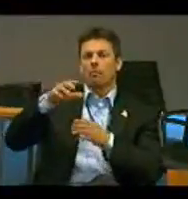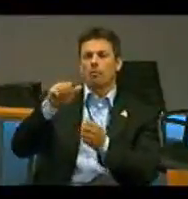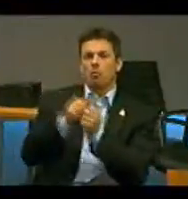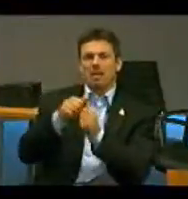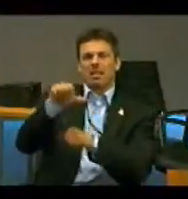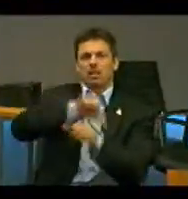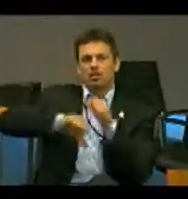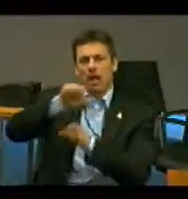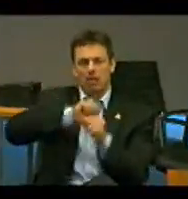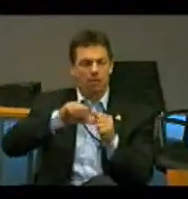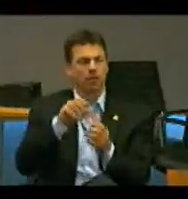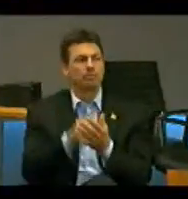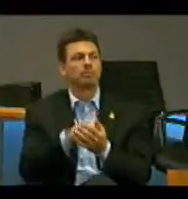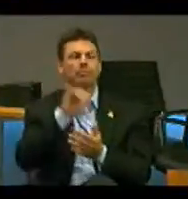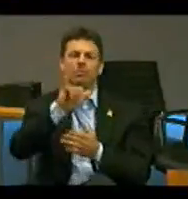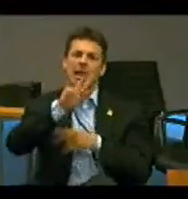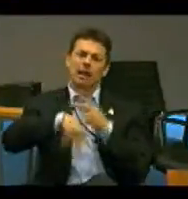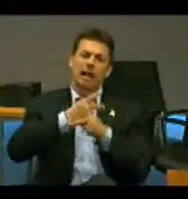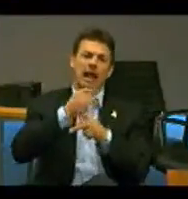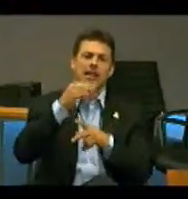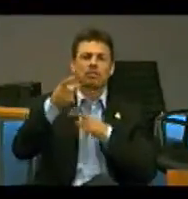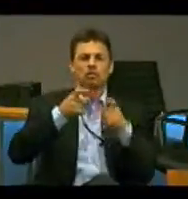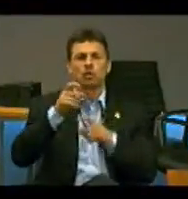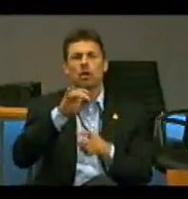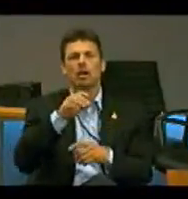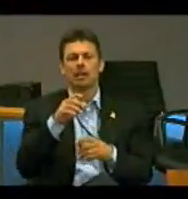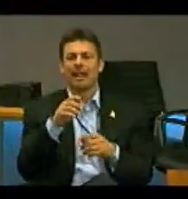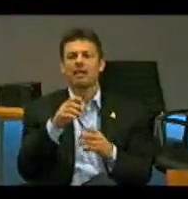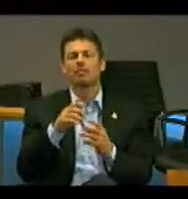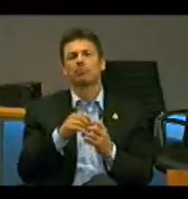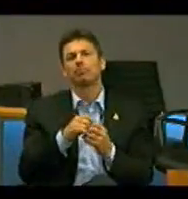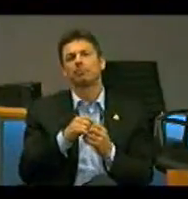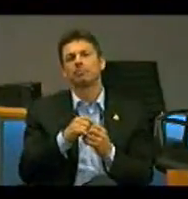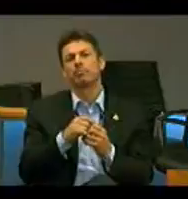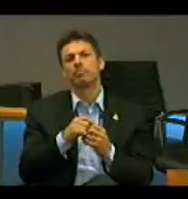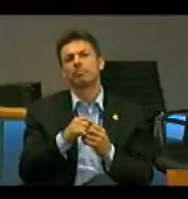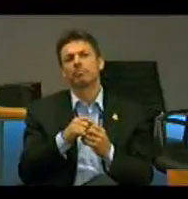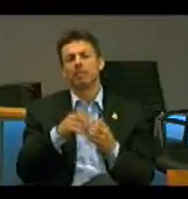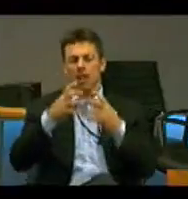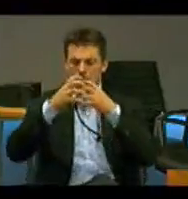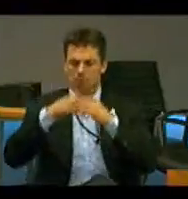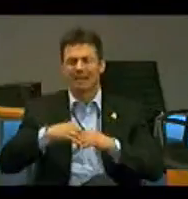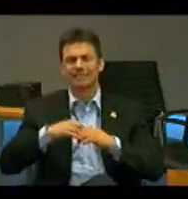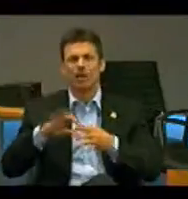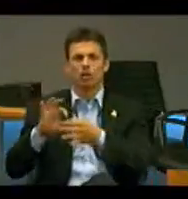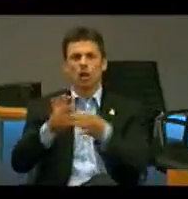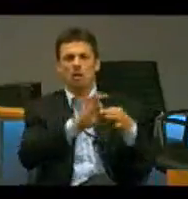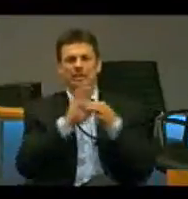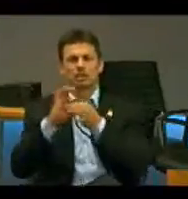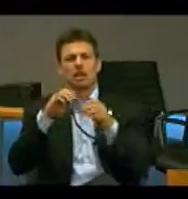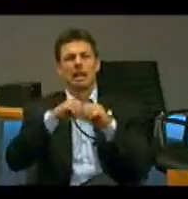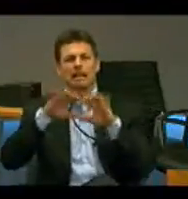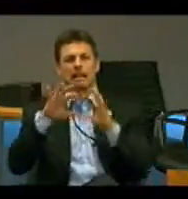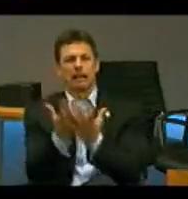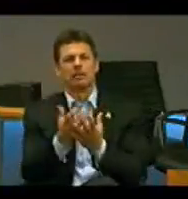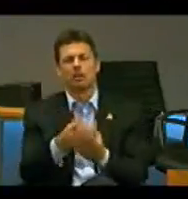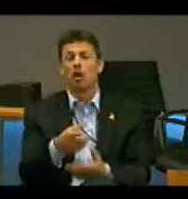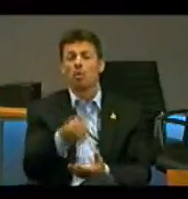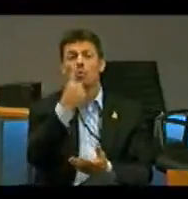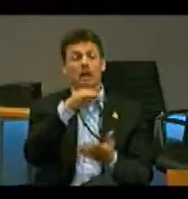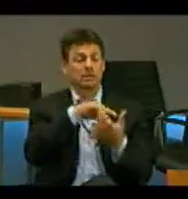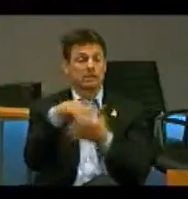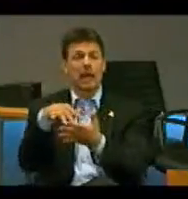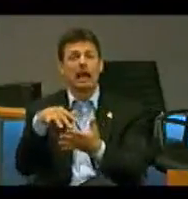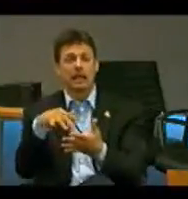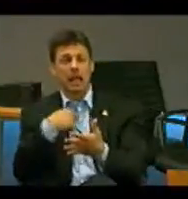of concern about that kind of control is it breaks down cohesion in classrooms. And so I'll give you one study which has looked at